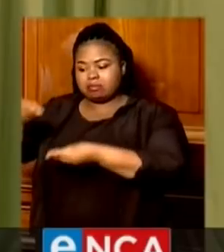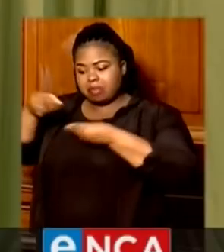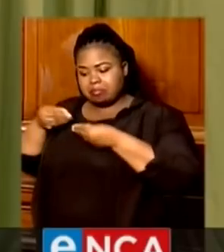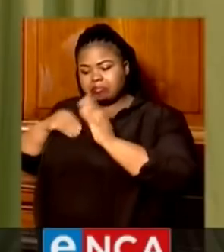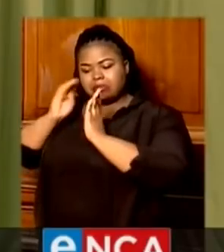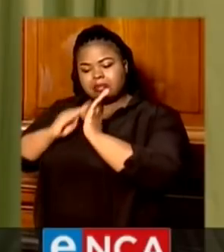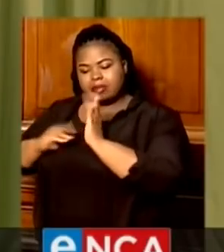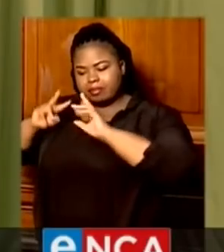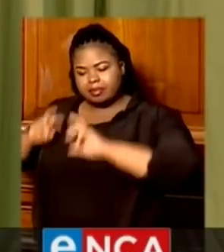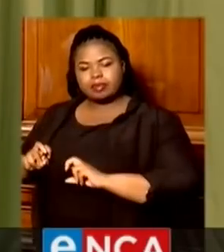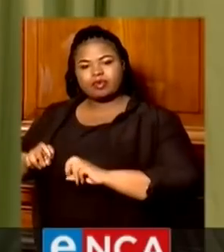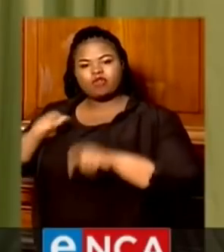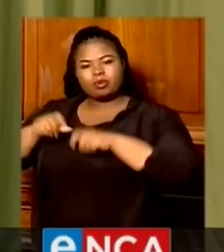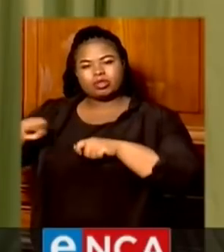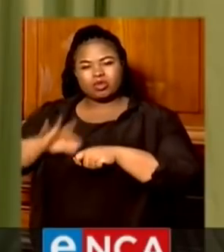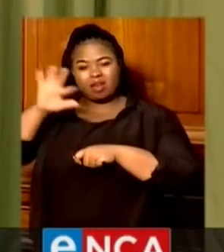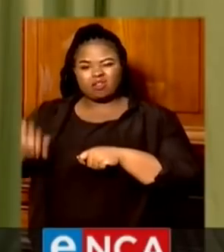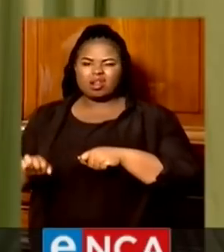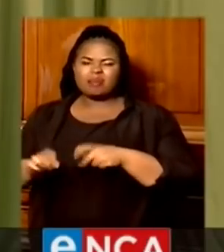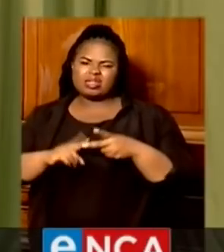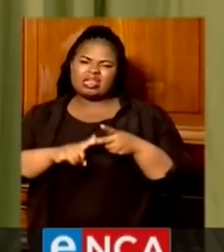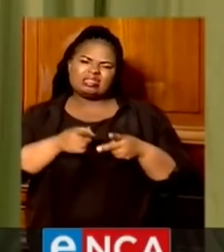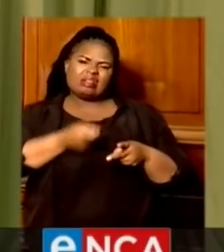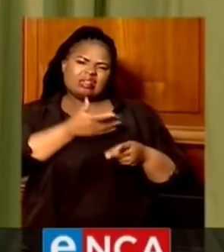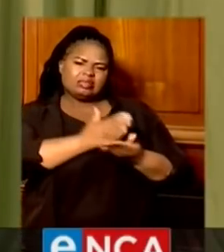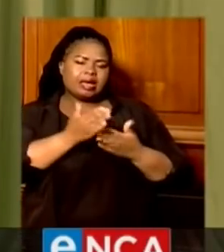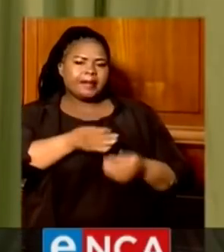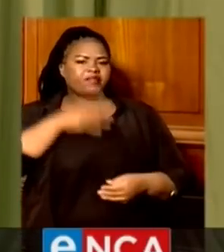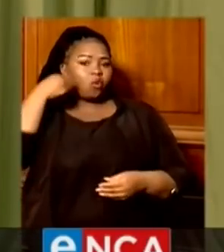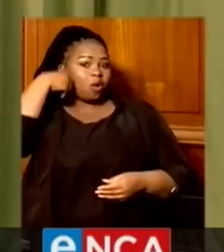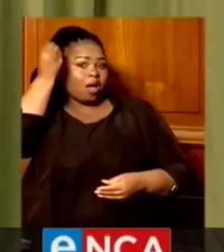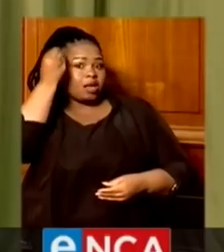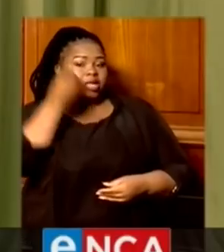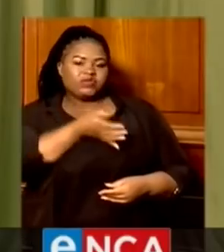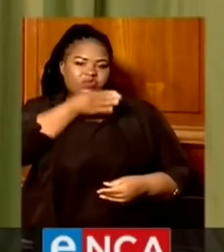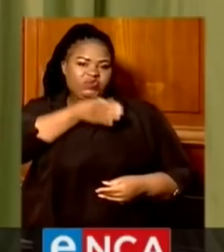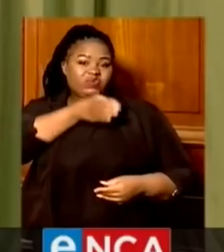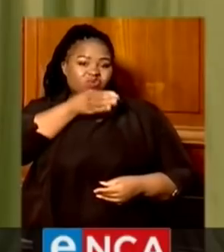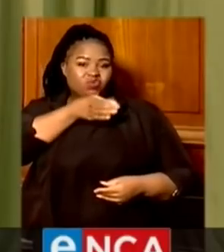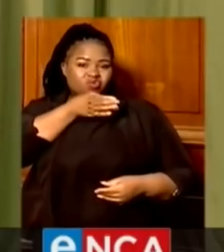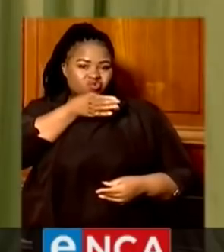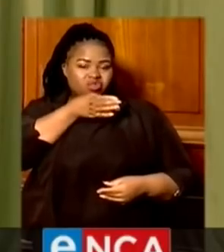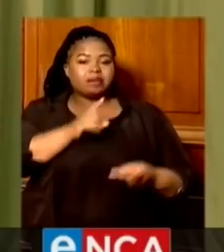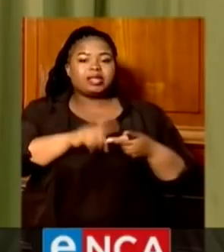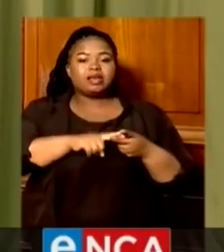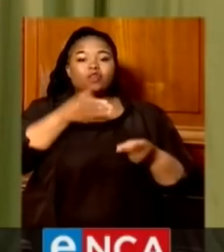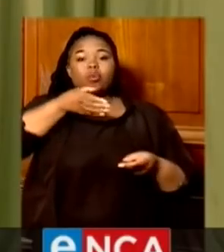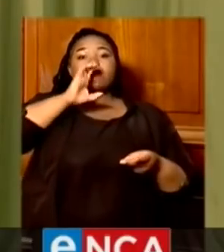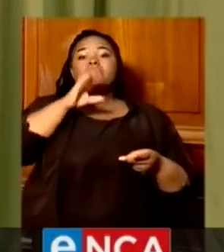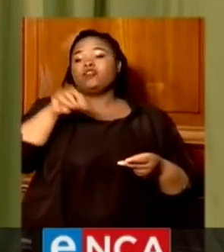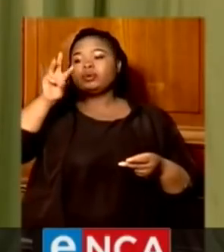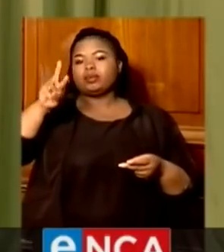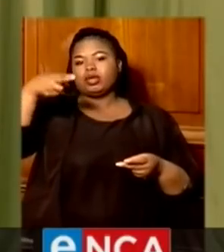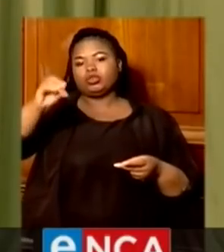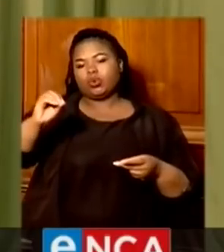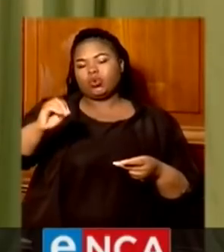Despite the low proportion of South African adults who drink, we're one of the countries that drink the most, and in the WHO Afro region